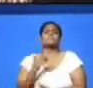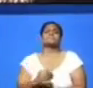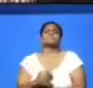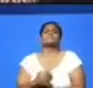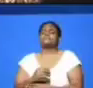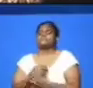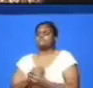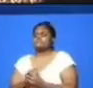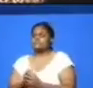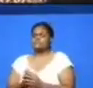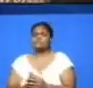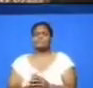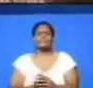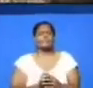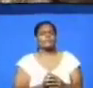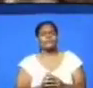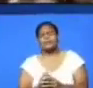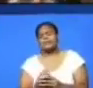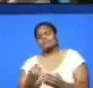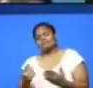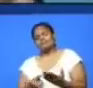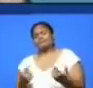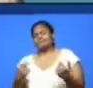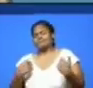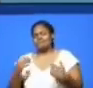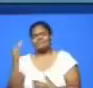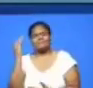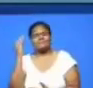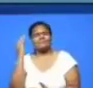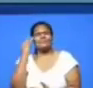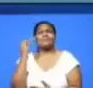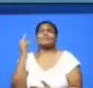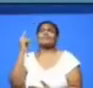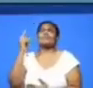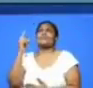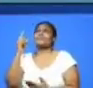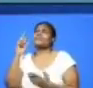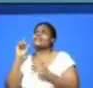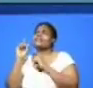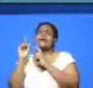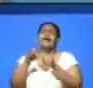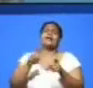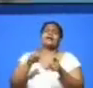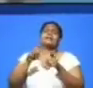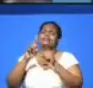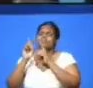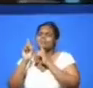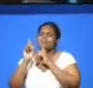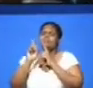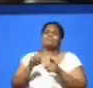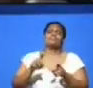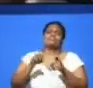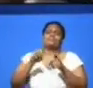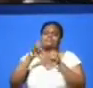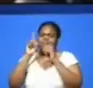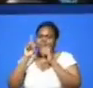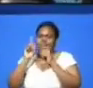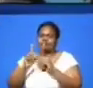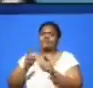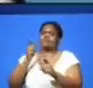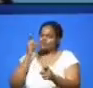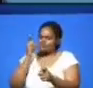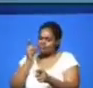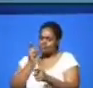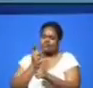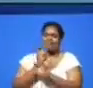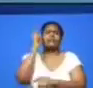face. Somehow I know He always answered on time.